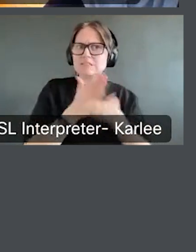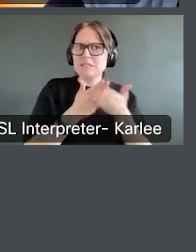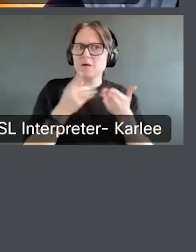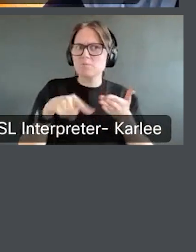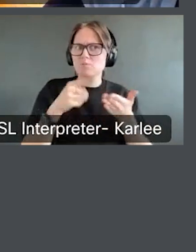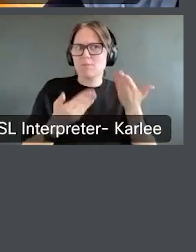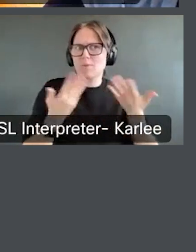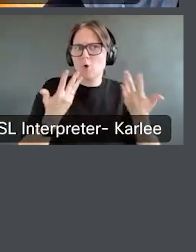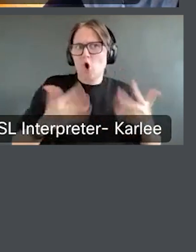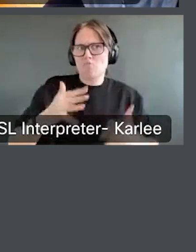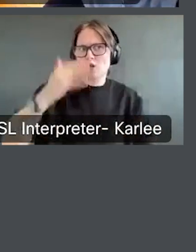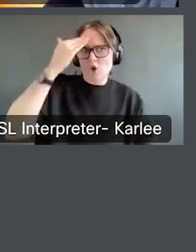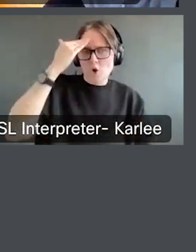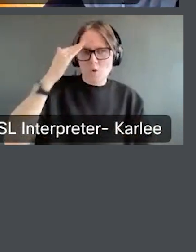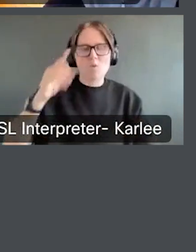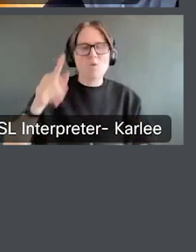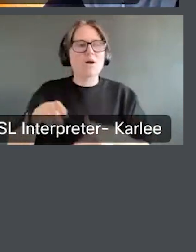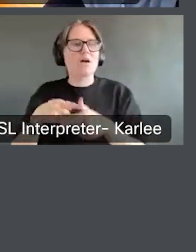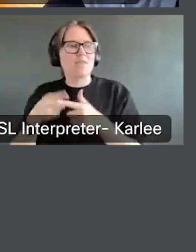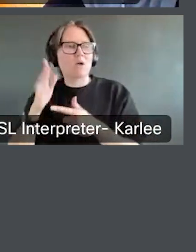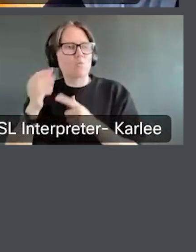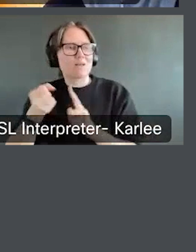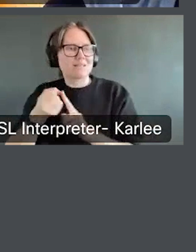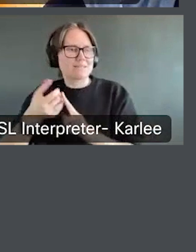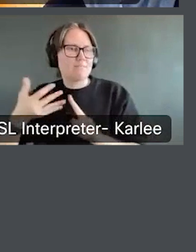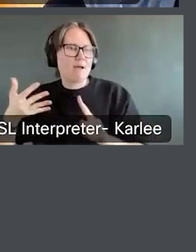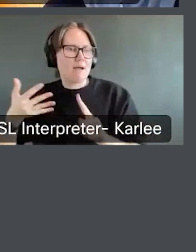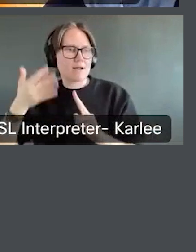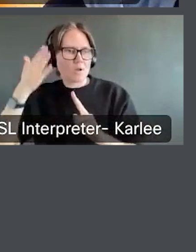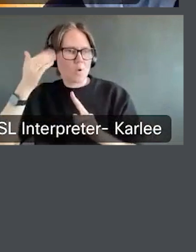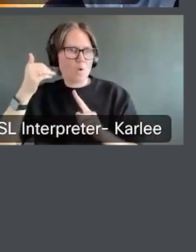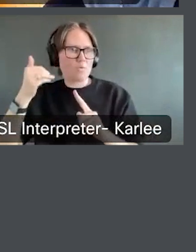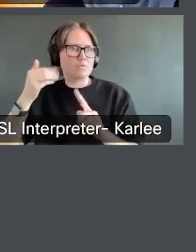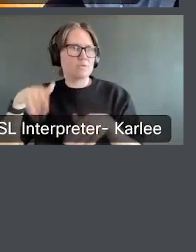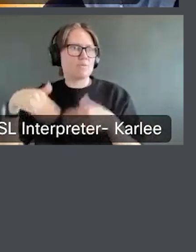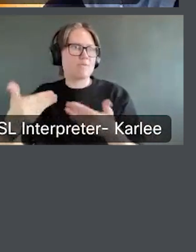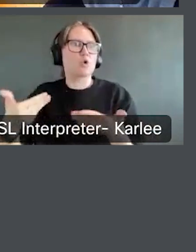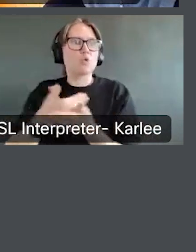going to expand and I hope share some new information for everyone.